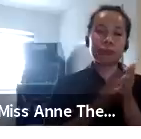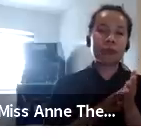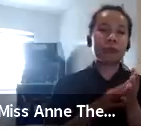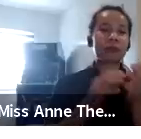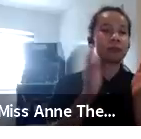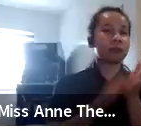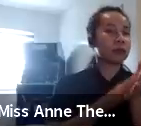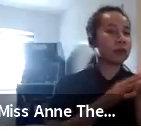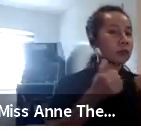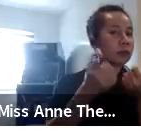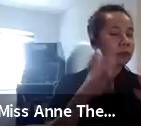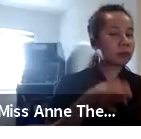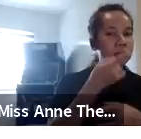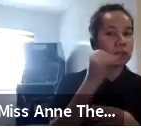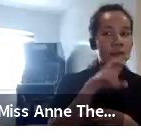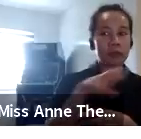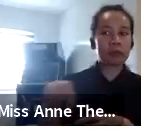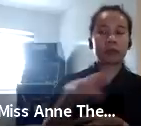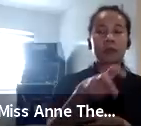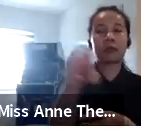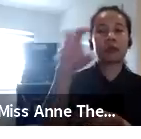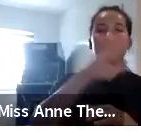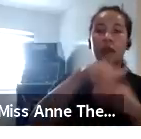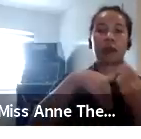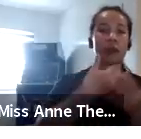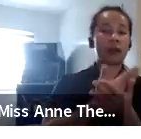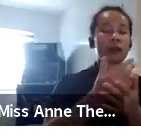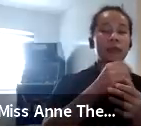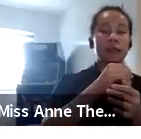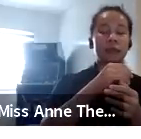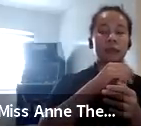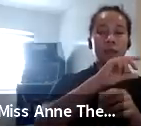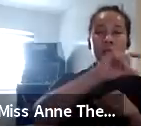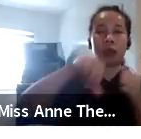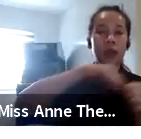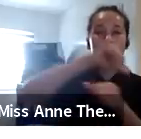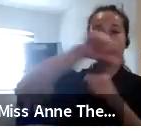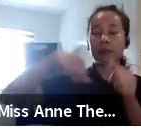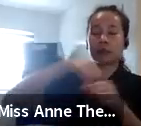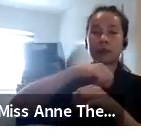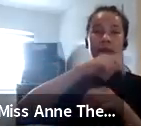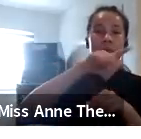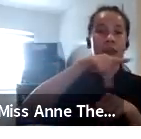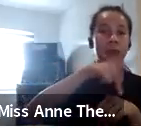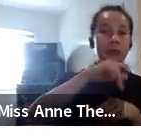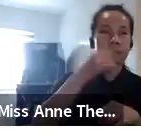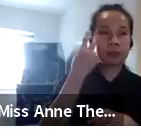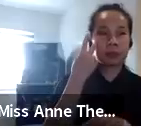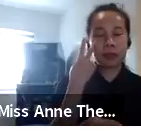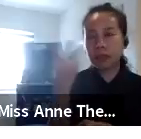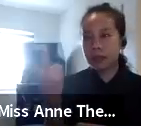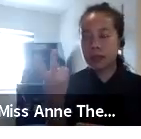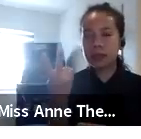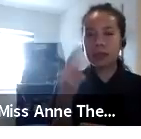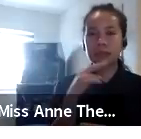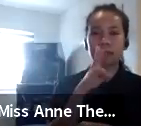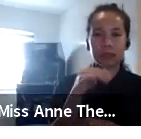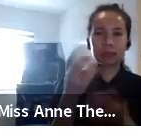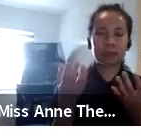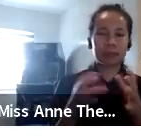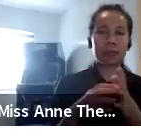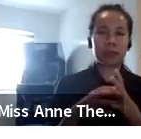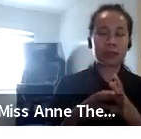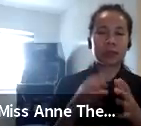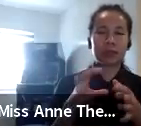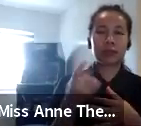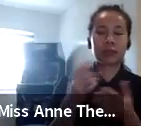got to travel around the Philippines. I got to travel and see the real condition of the